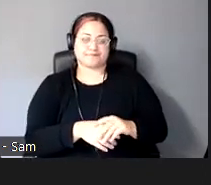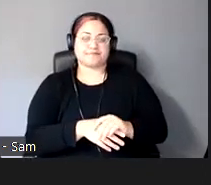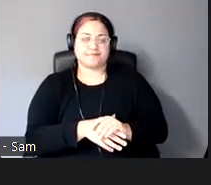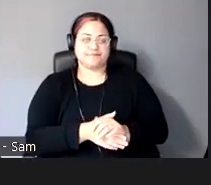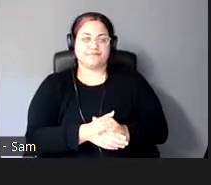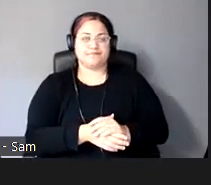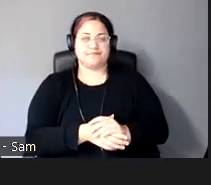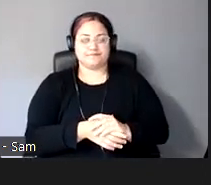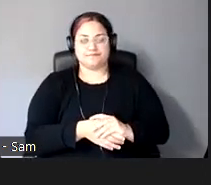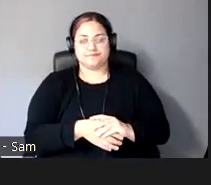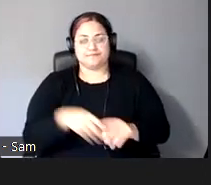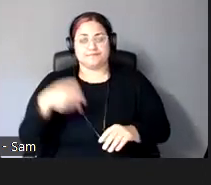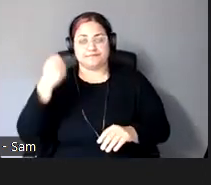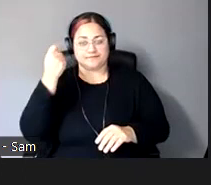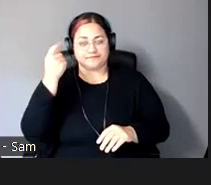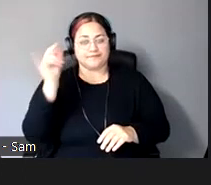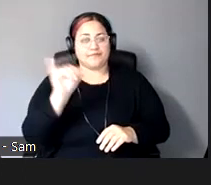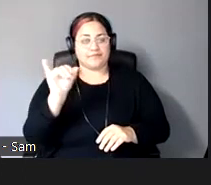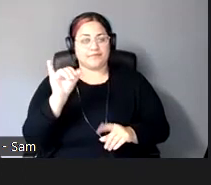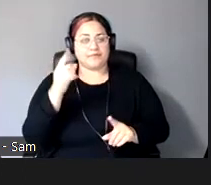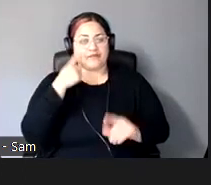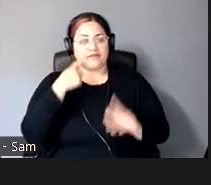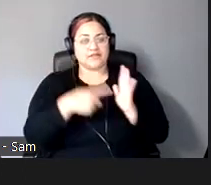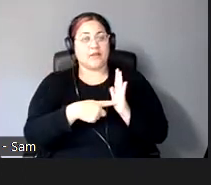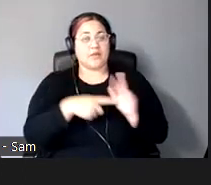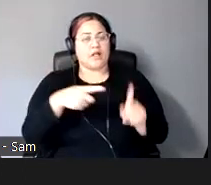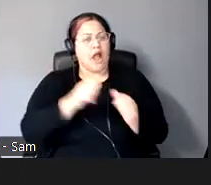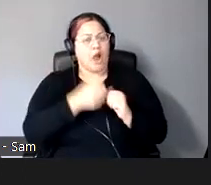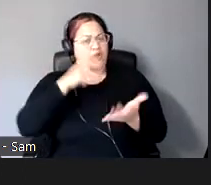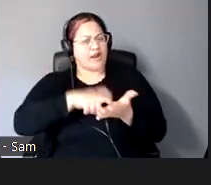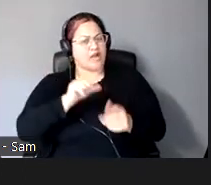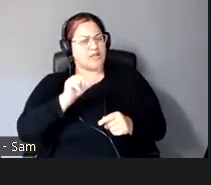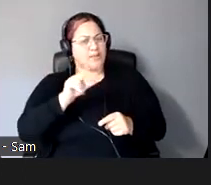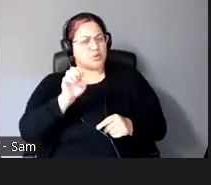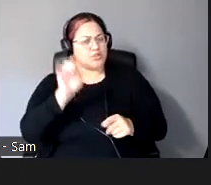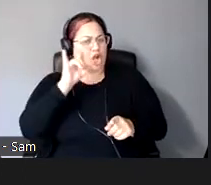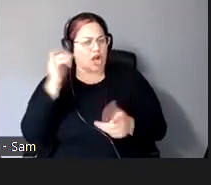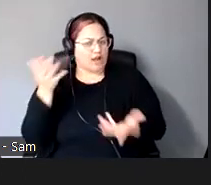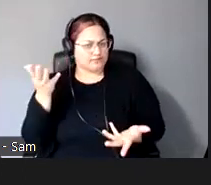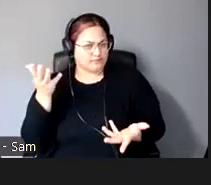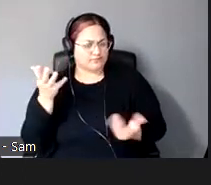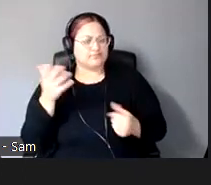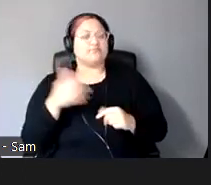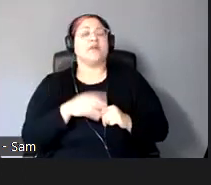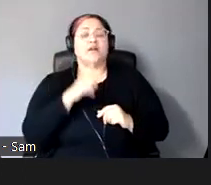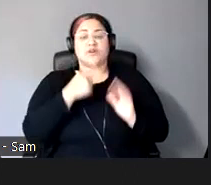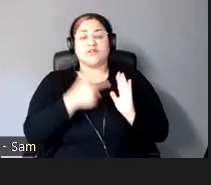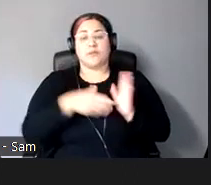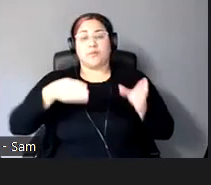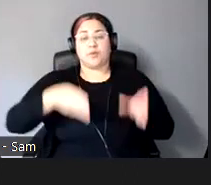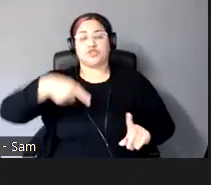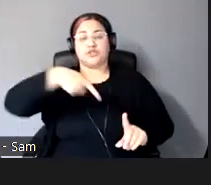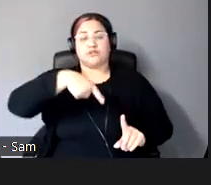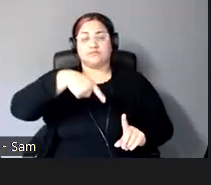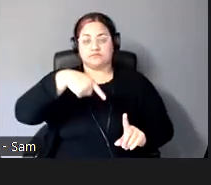for, you know, food, money, housing, transportation. There could be issues of substance abuse or